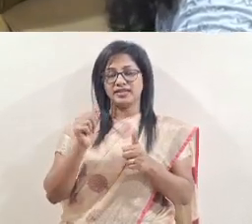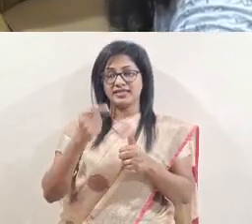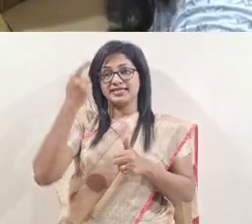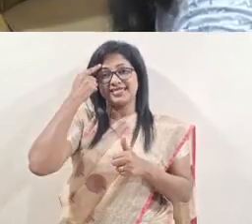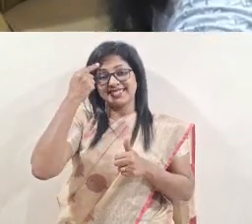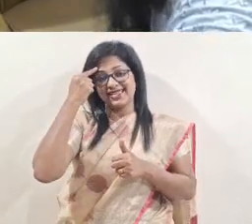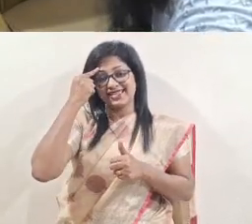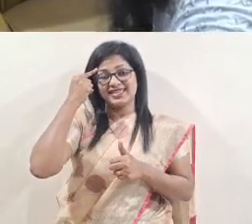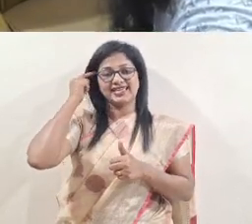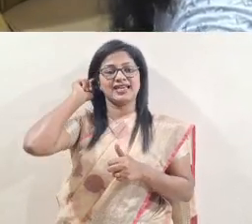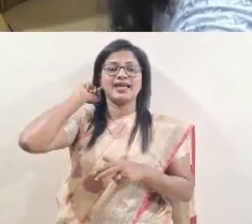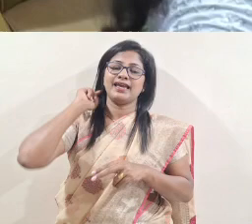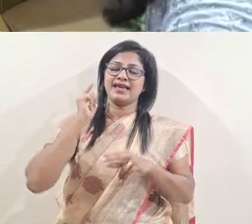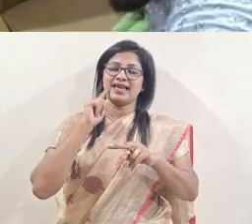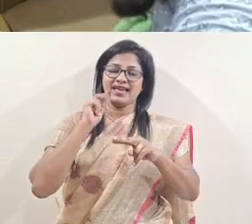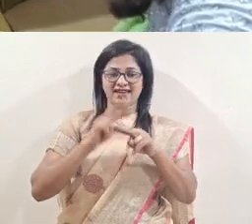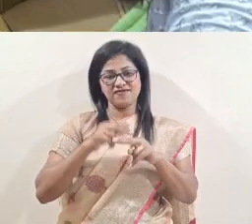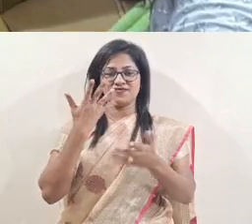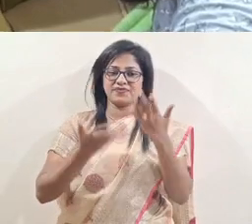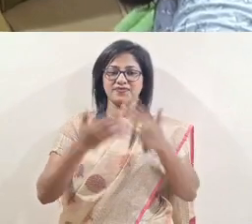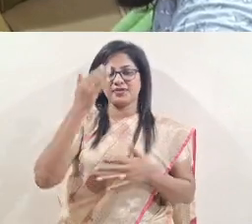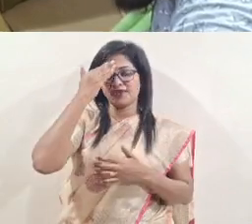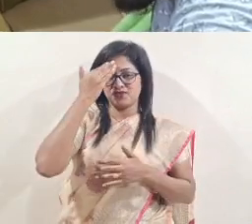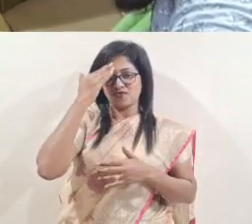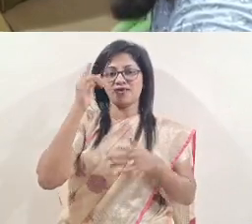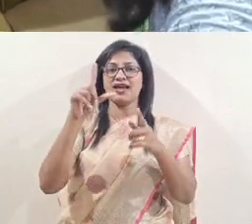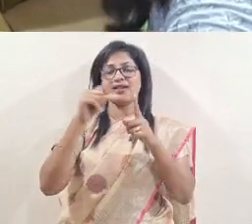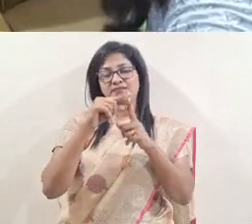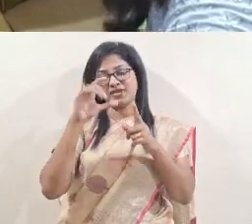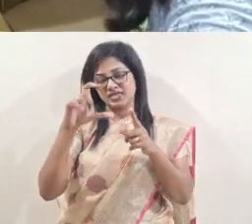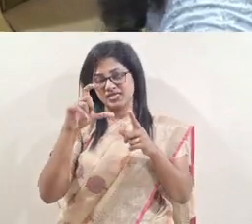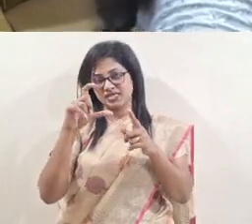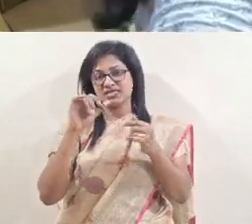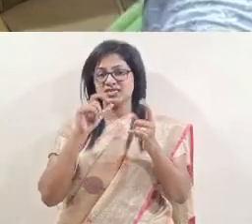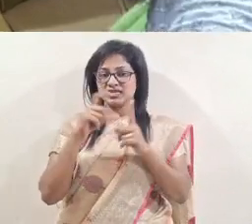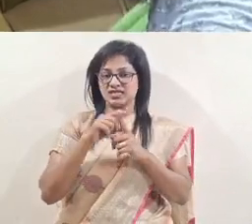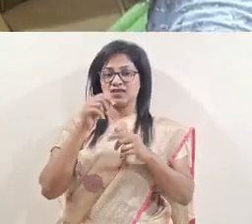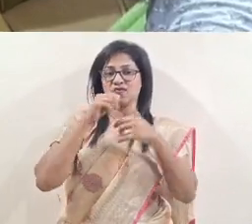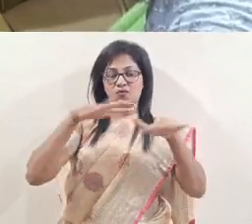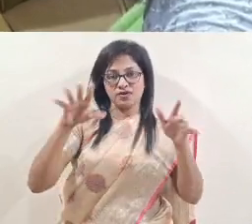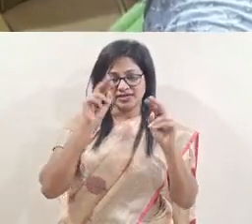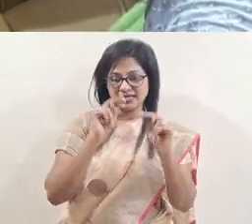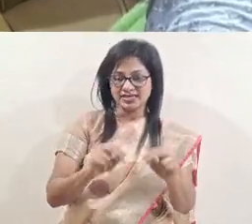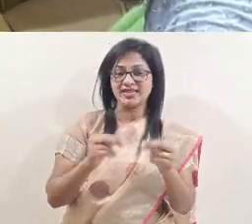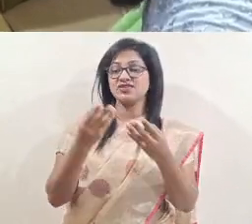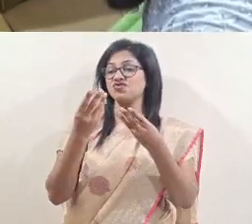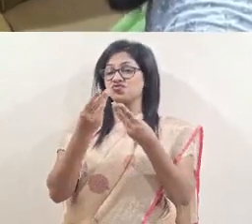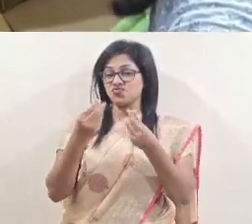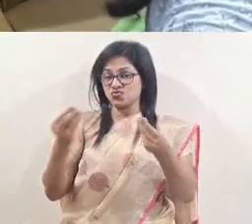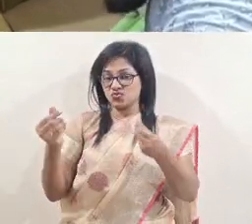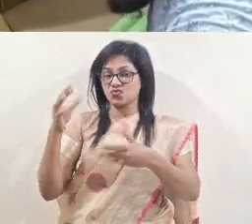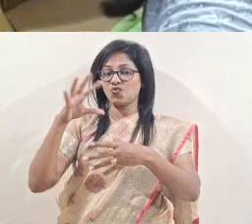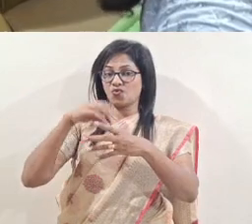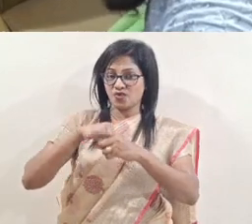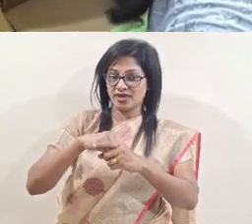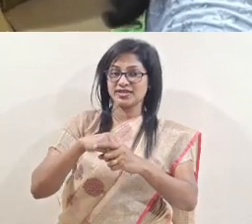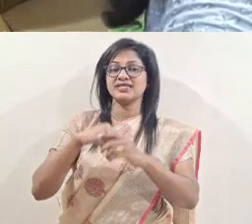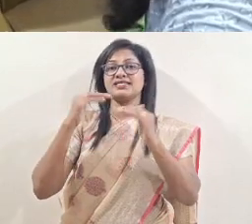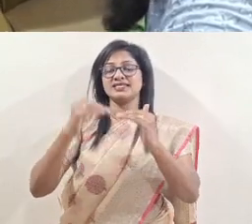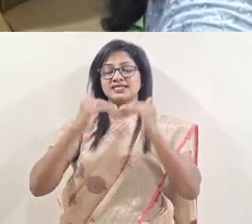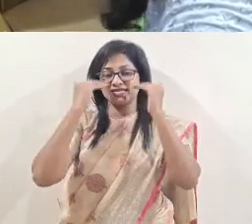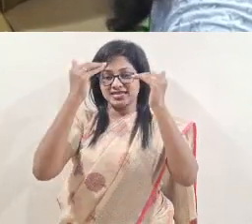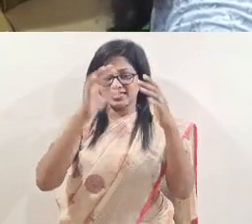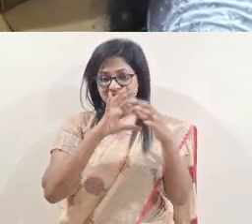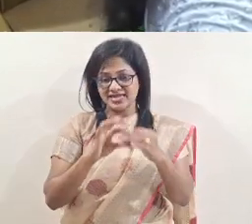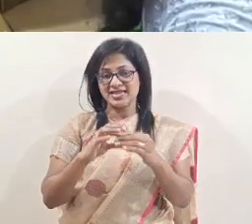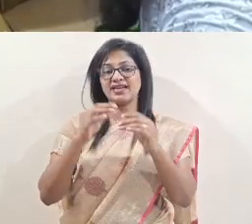suppose we know the LPCD of water that is required, we know the amount of solid waste generation based on the standards, based on the population in